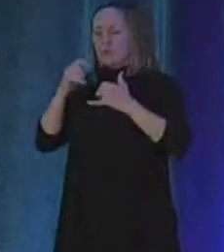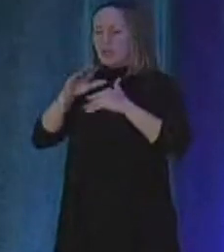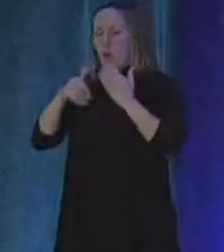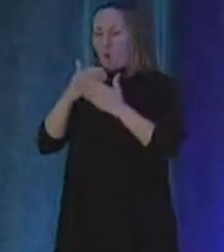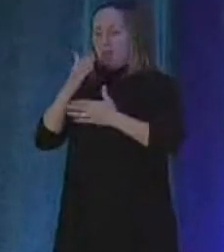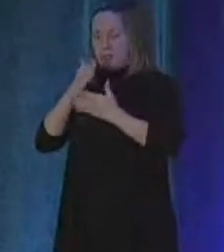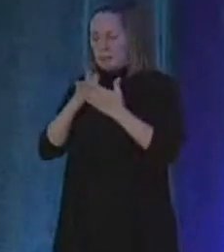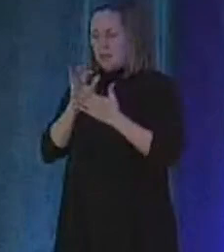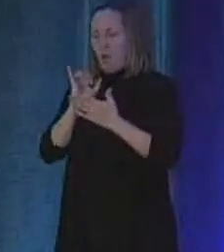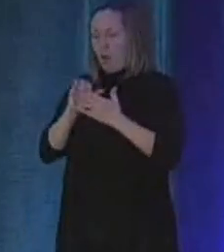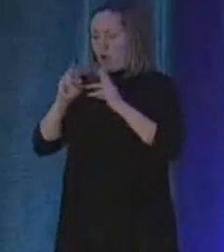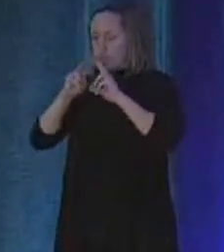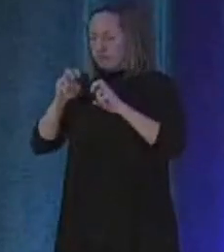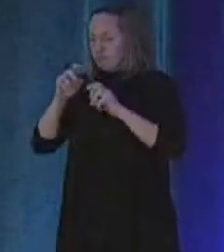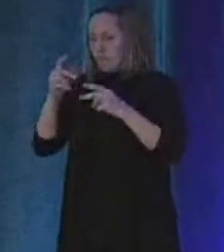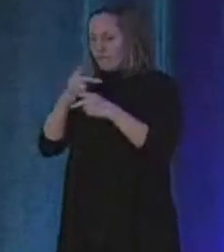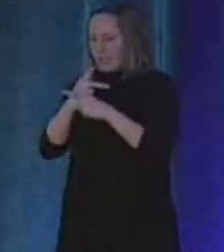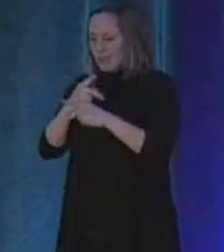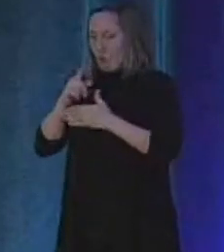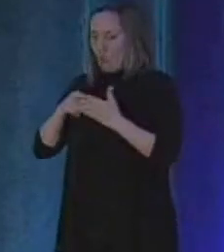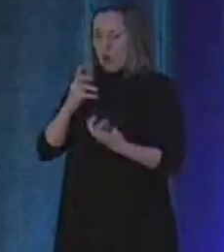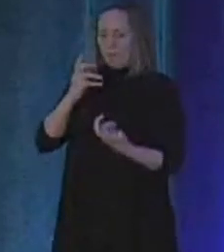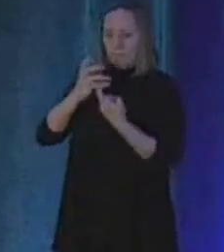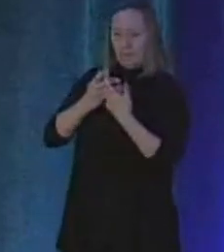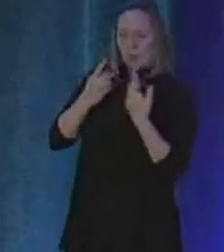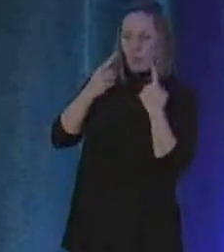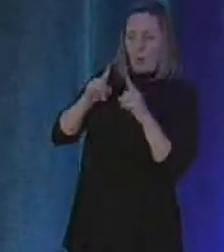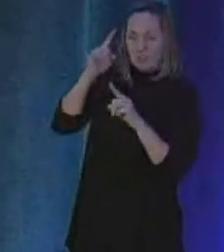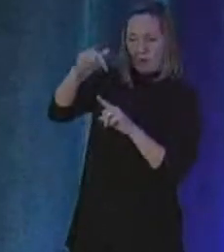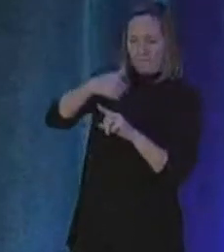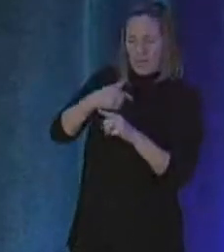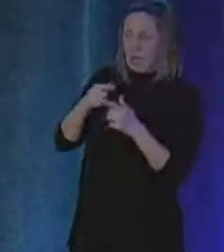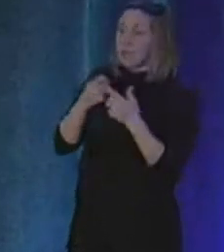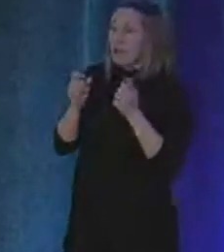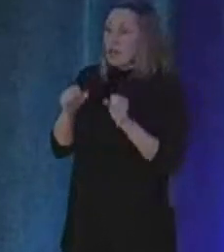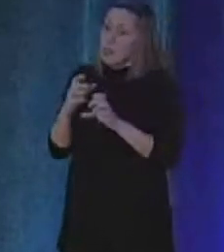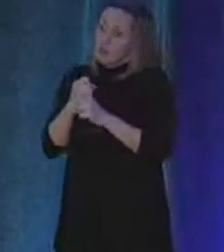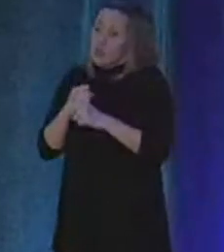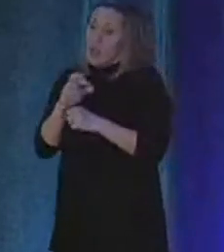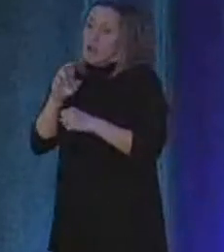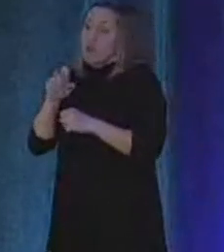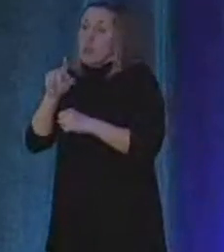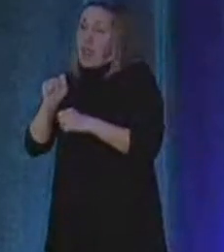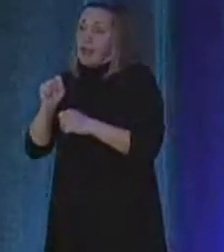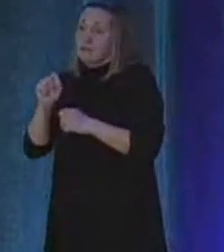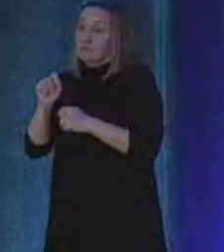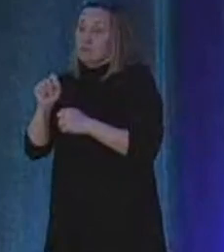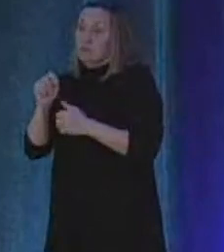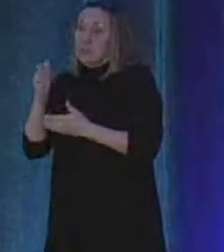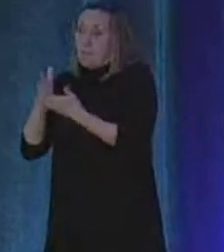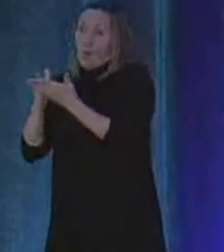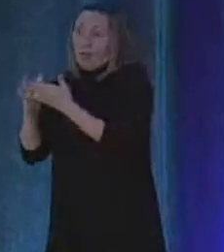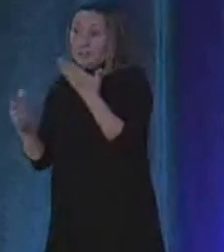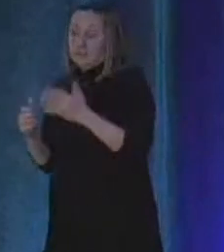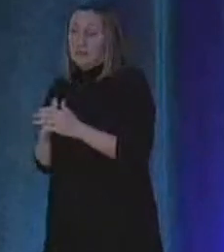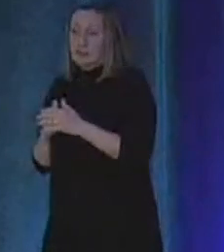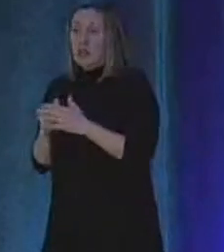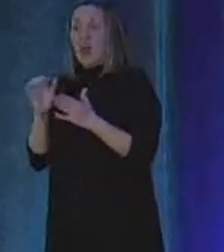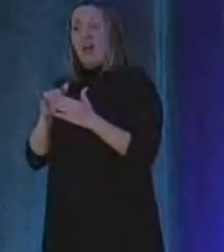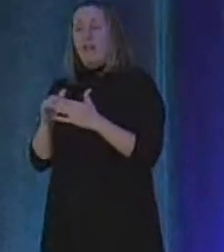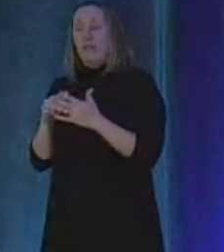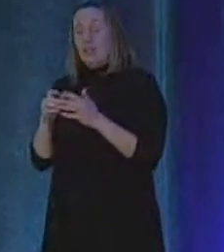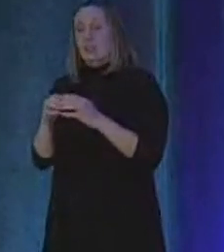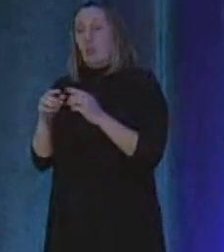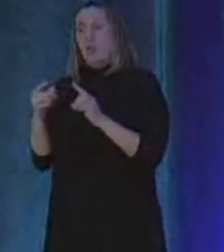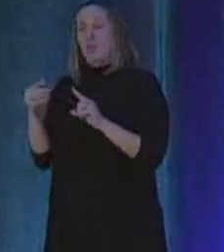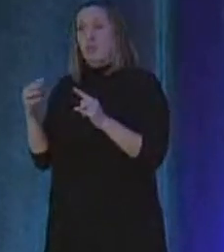starting to figure out what will work for me. And then I can meaningfully create with these React Server components. Now, that's a long-winded way of